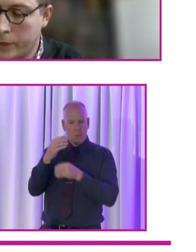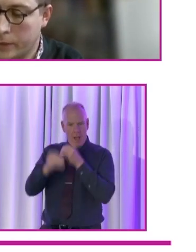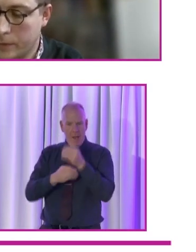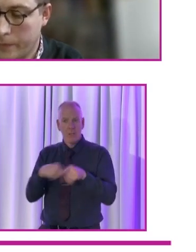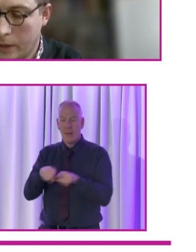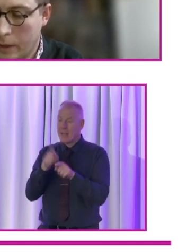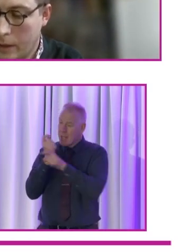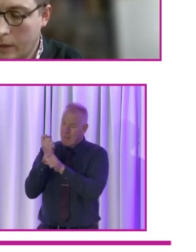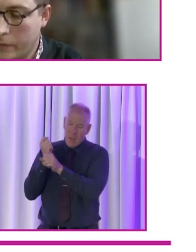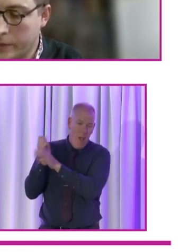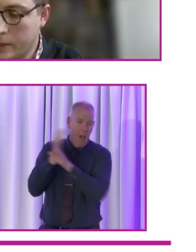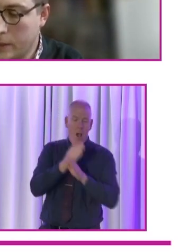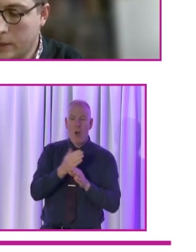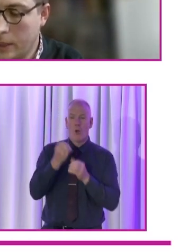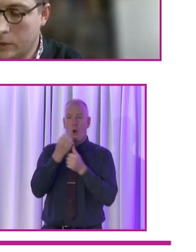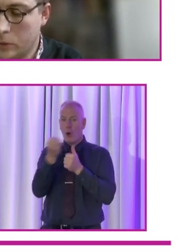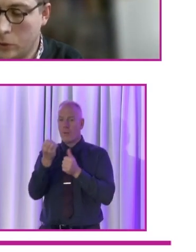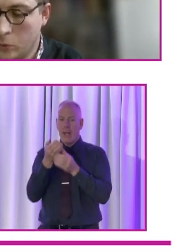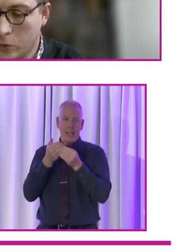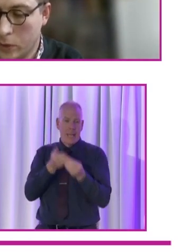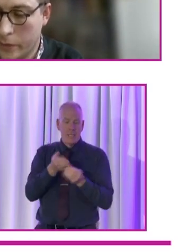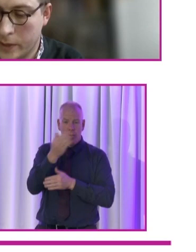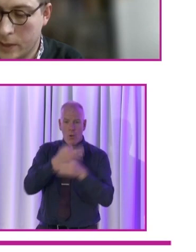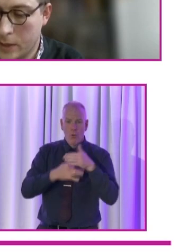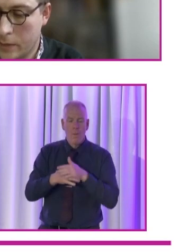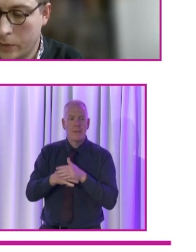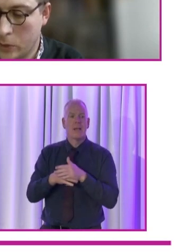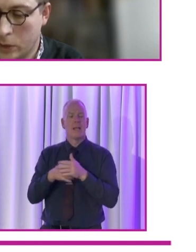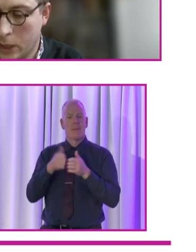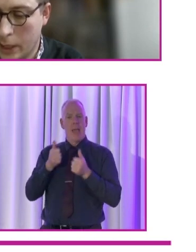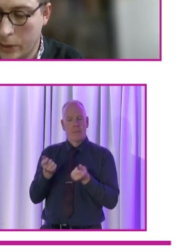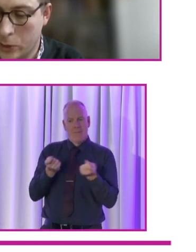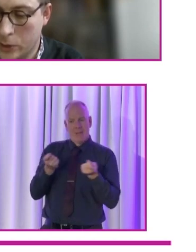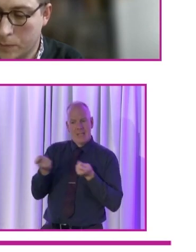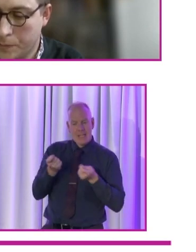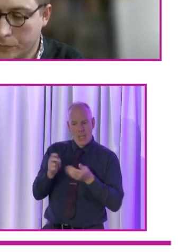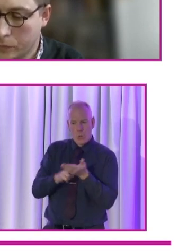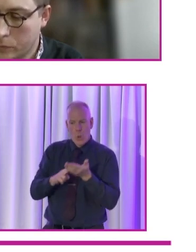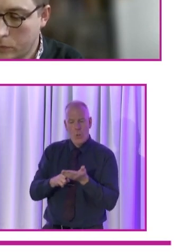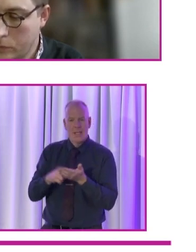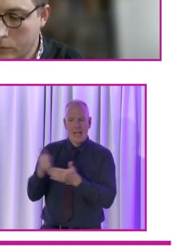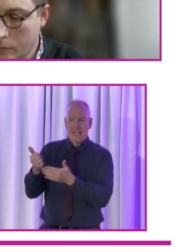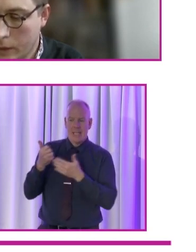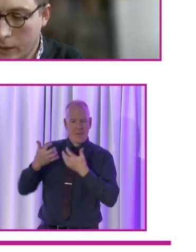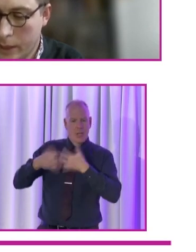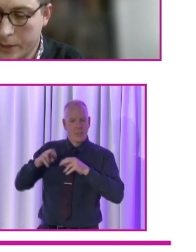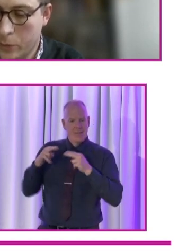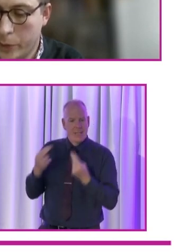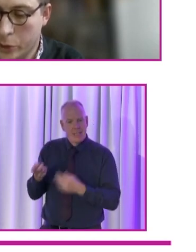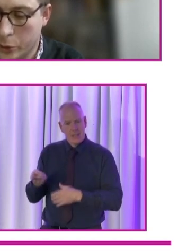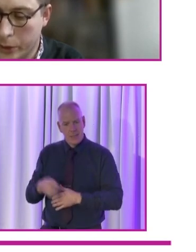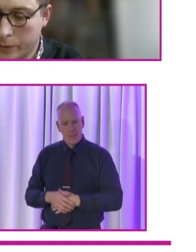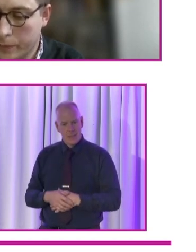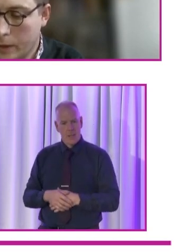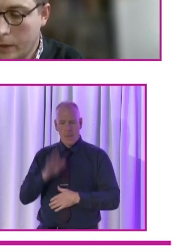of government, and facilitate the use of assistive and new technologies. Has to be ensured